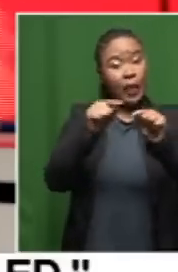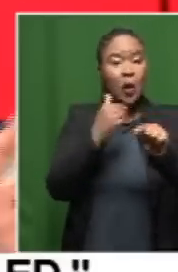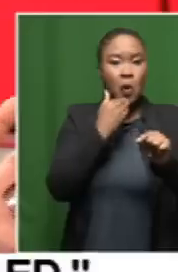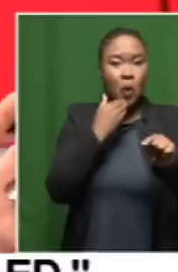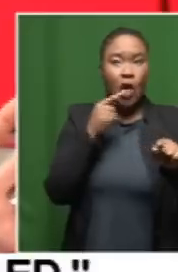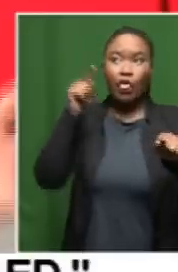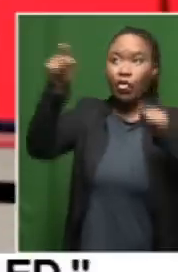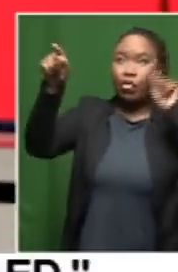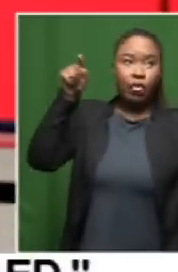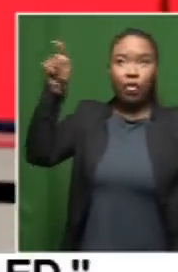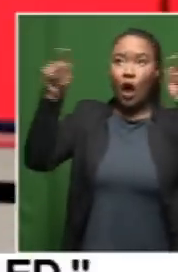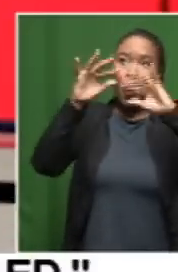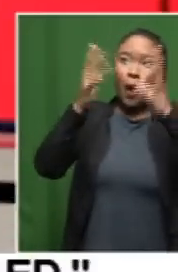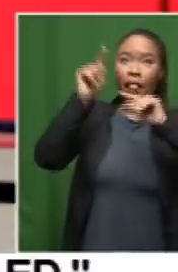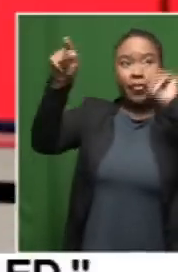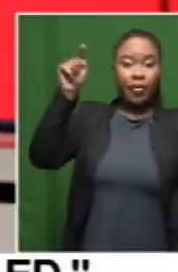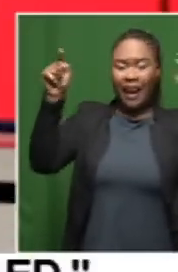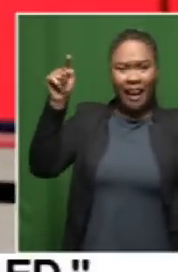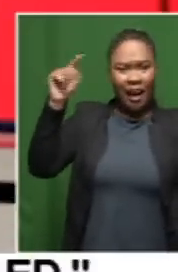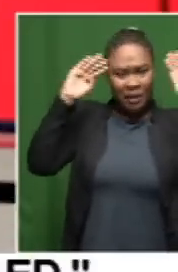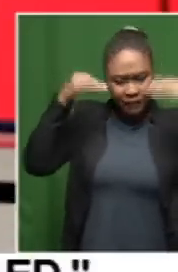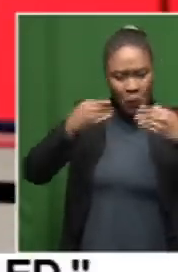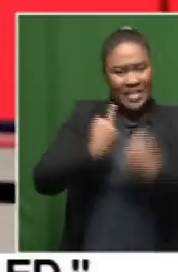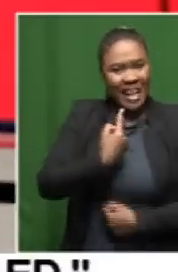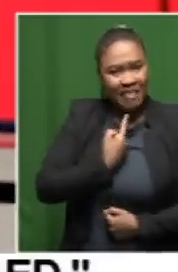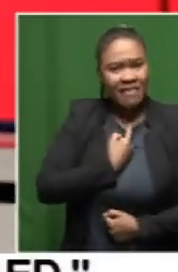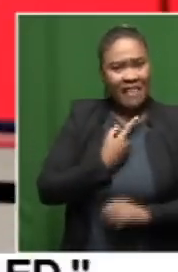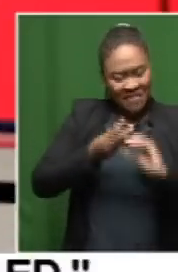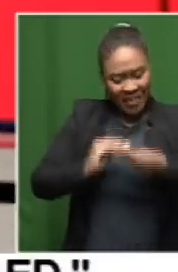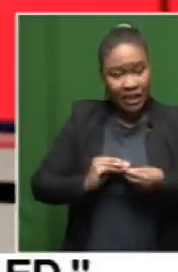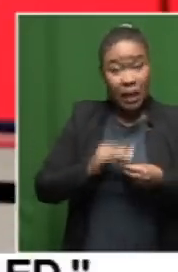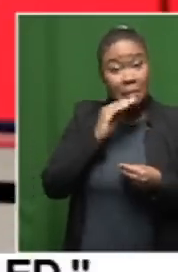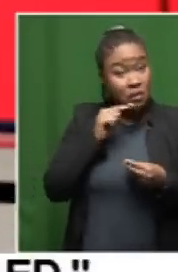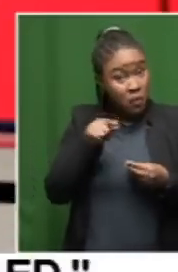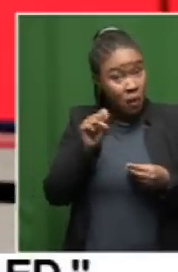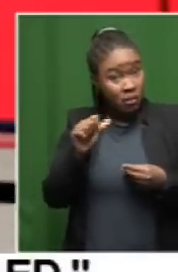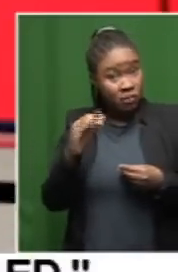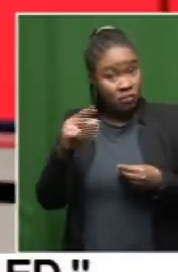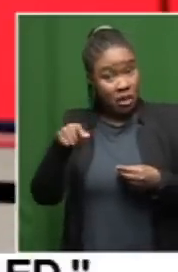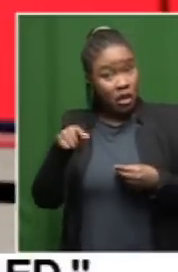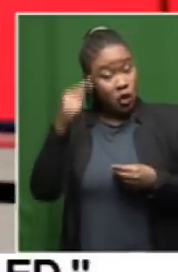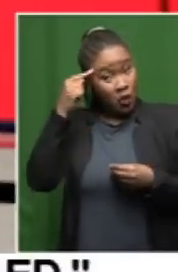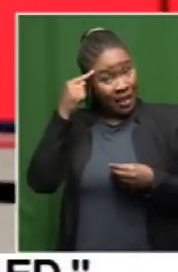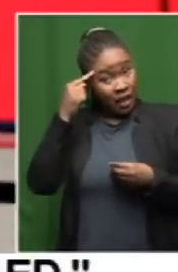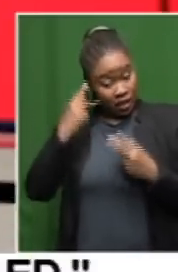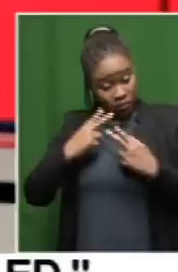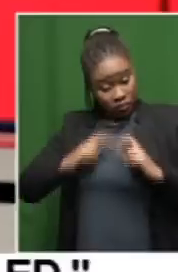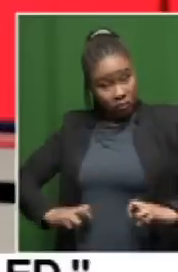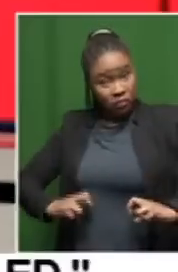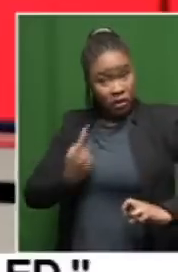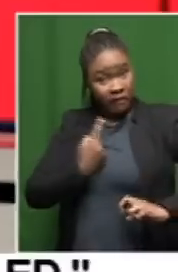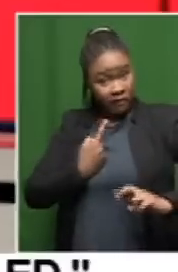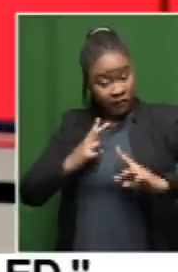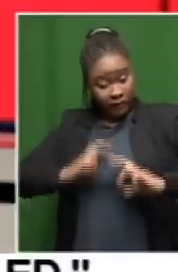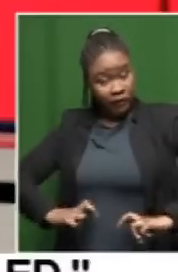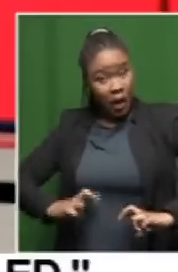can't always look out. We need to look in. So how are you, as the SACP, looking in to actually